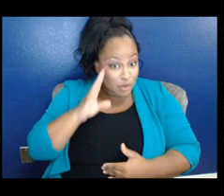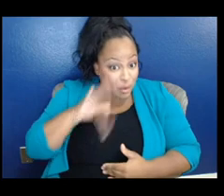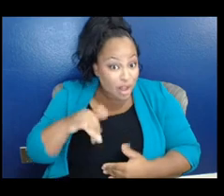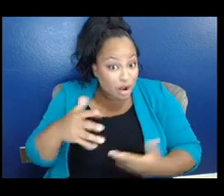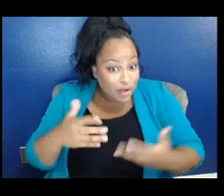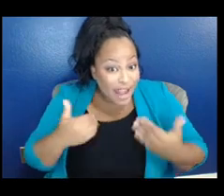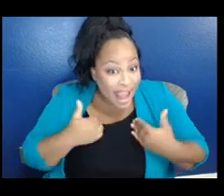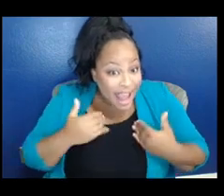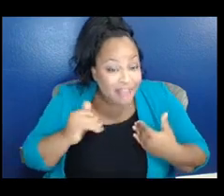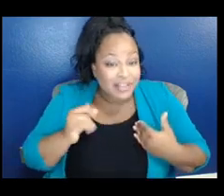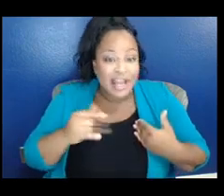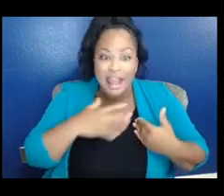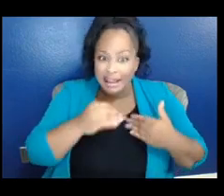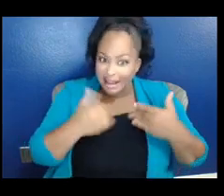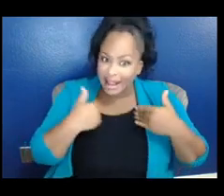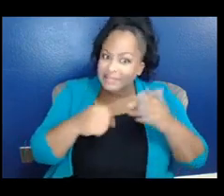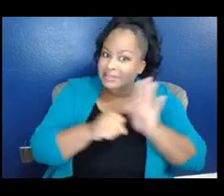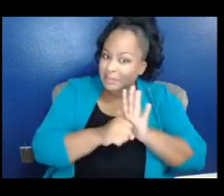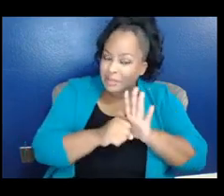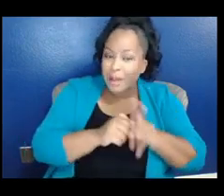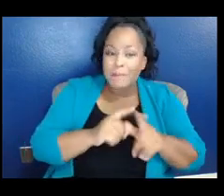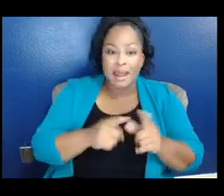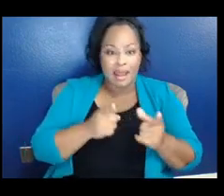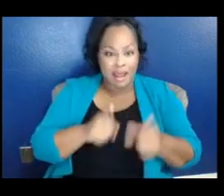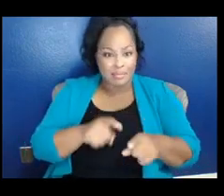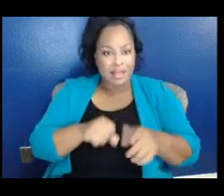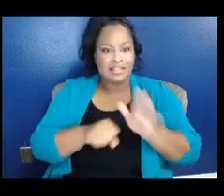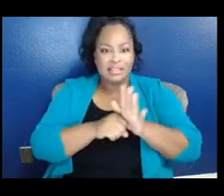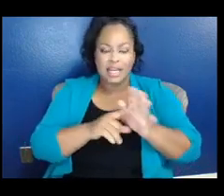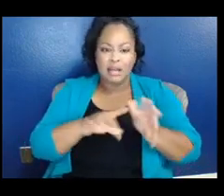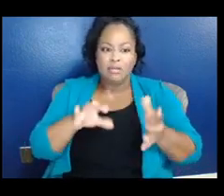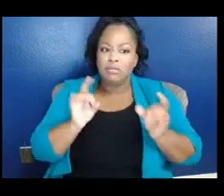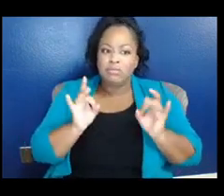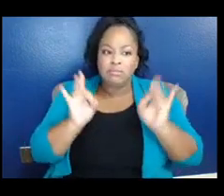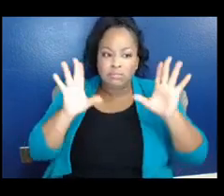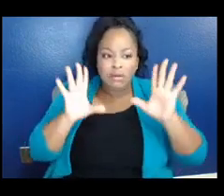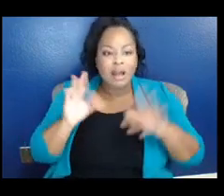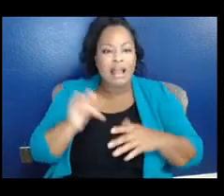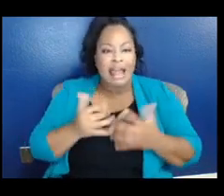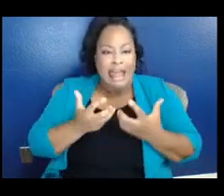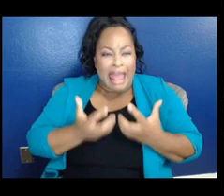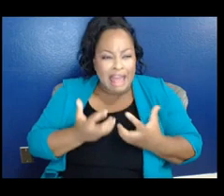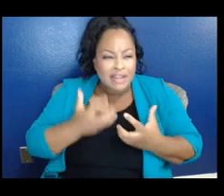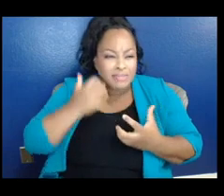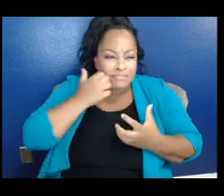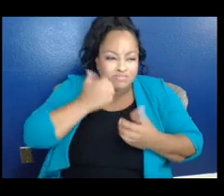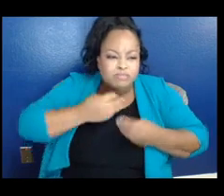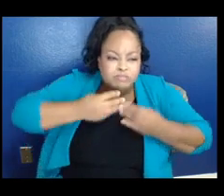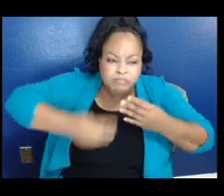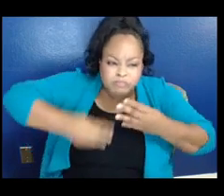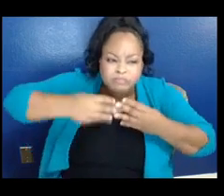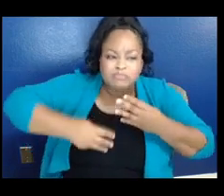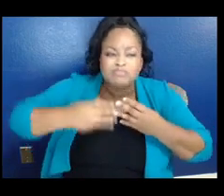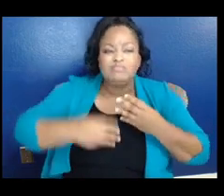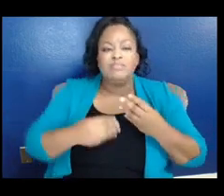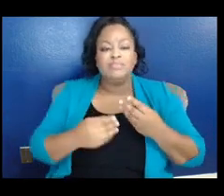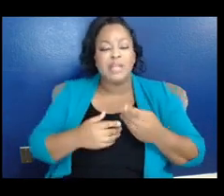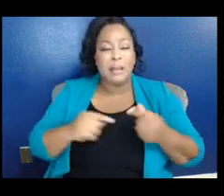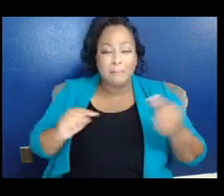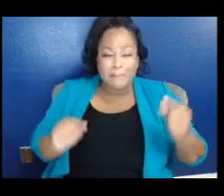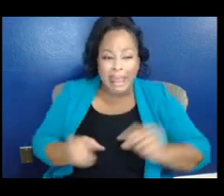even know that they have it and have symptoms. But when they do, the symptoms can be devastating, such as heavy menstrual bleeding